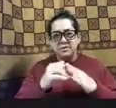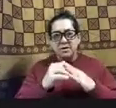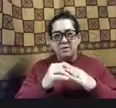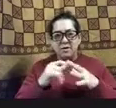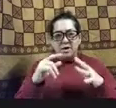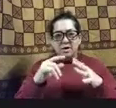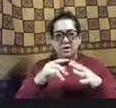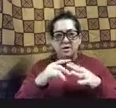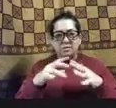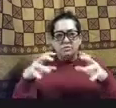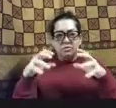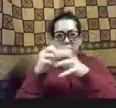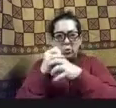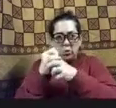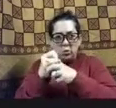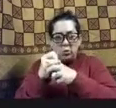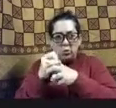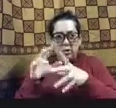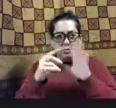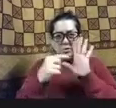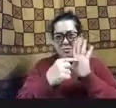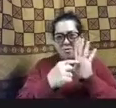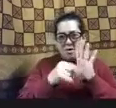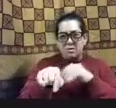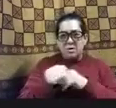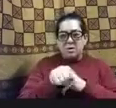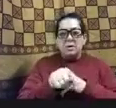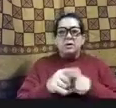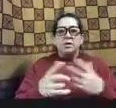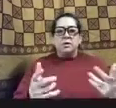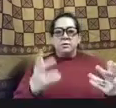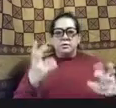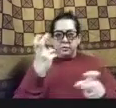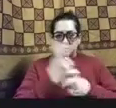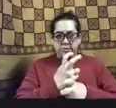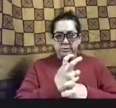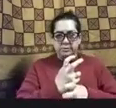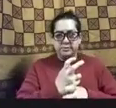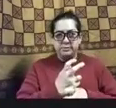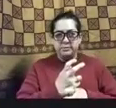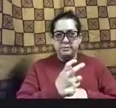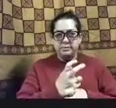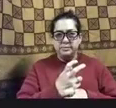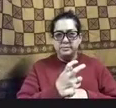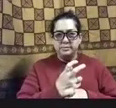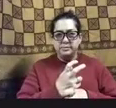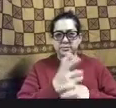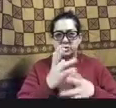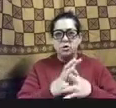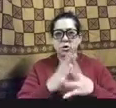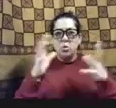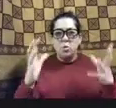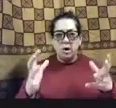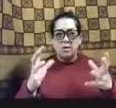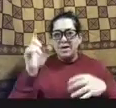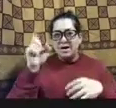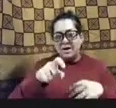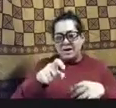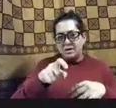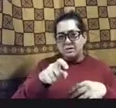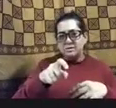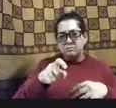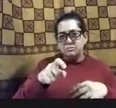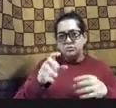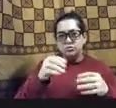so much in this conventional model that it's very hard to get the quantity that they need to